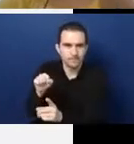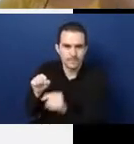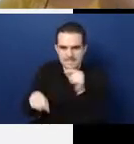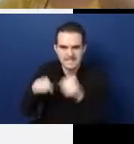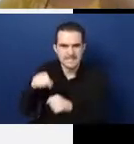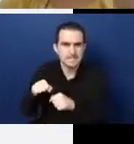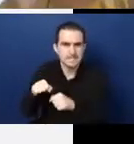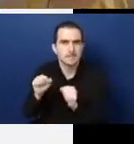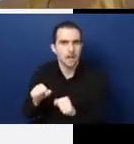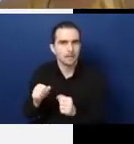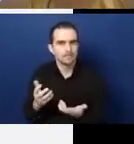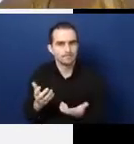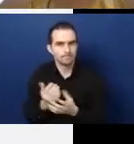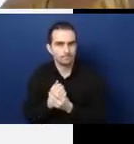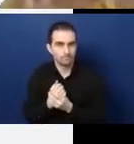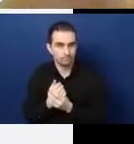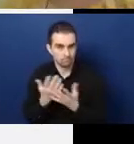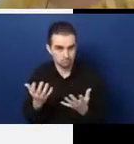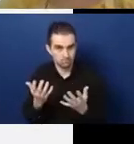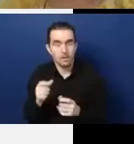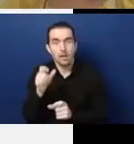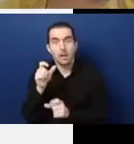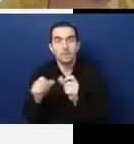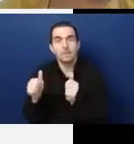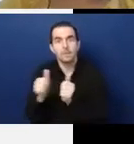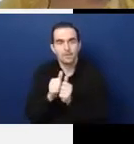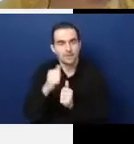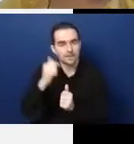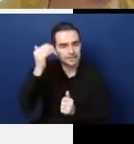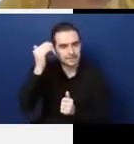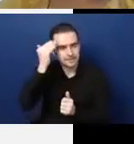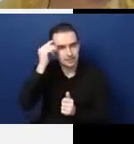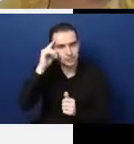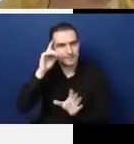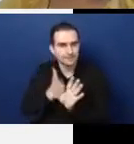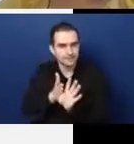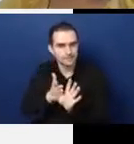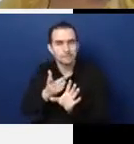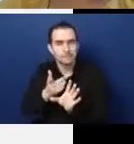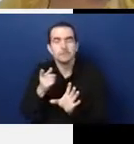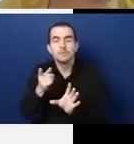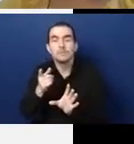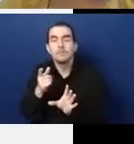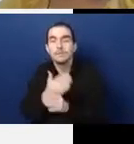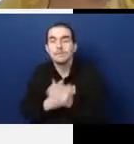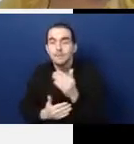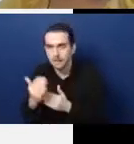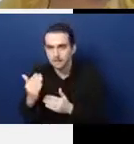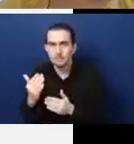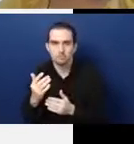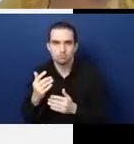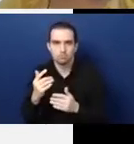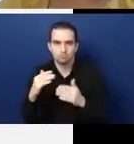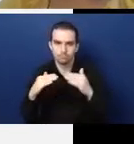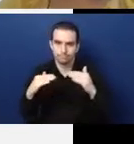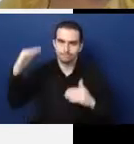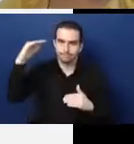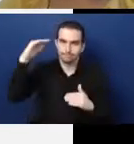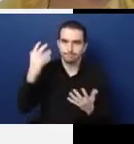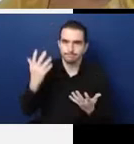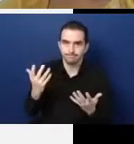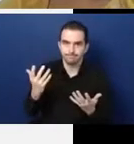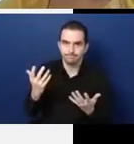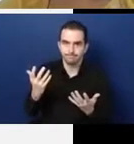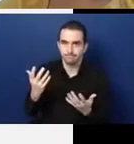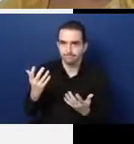not very accessible for persons with disabilities. So persons with disabilities are less likely to disclose